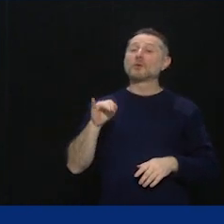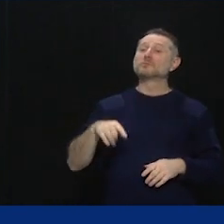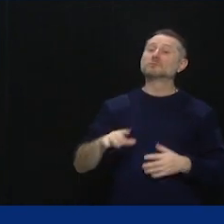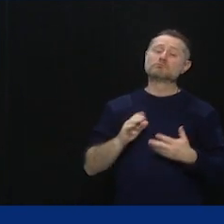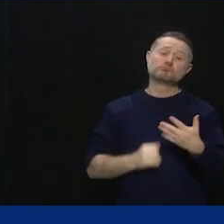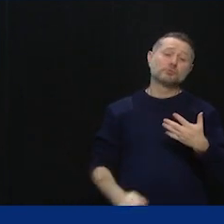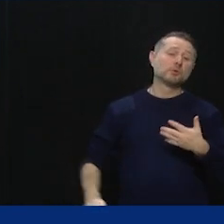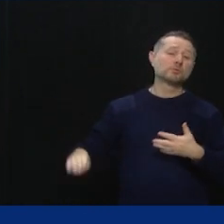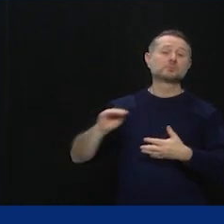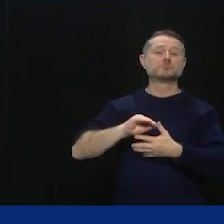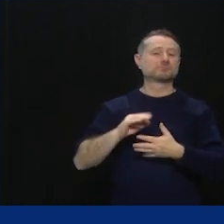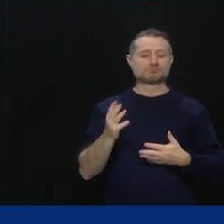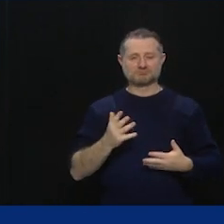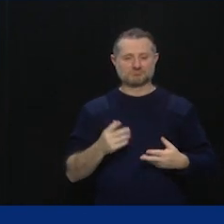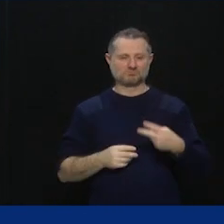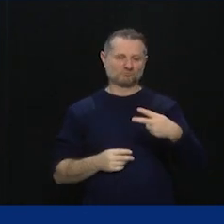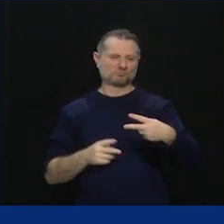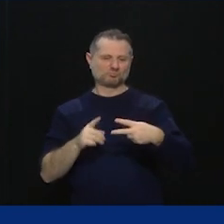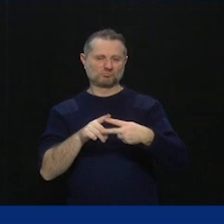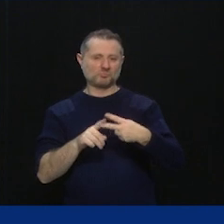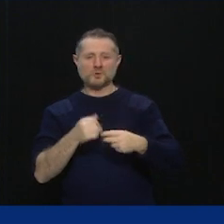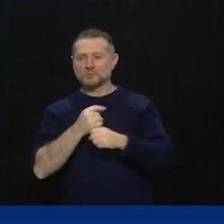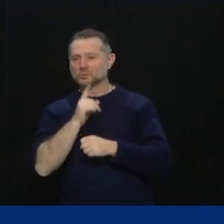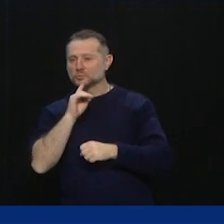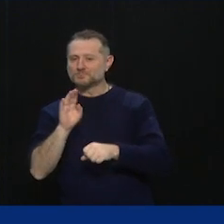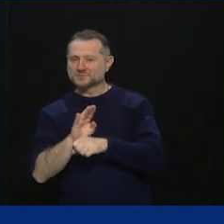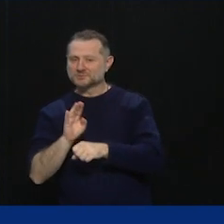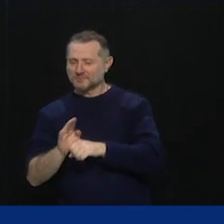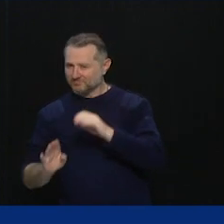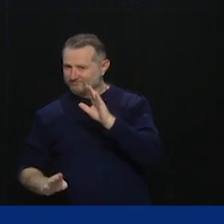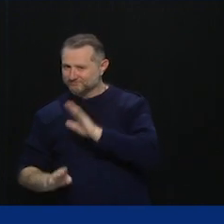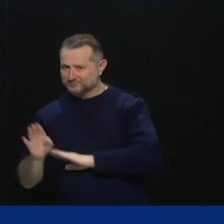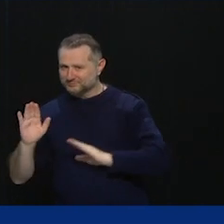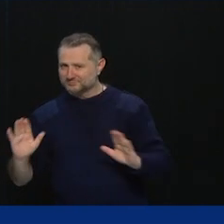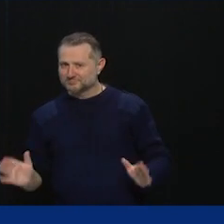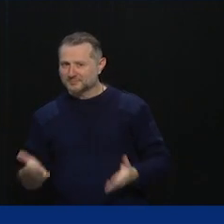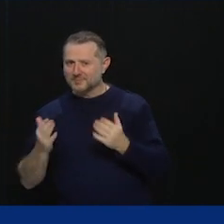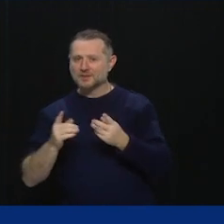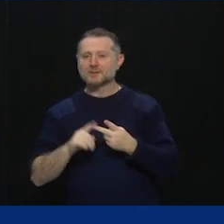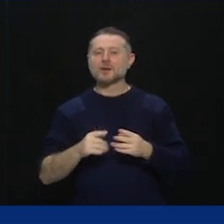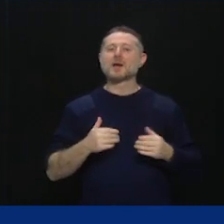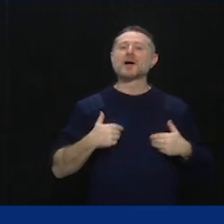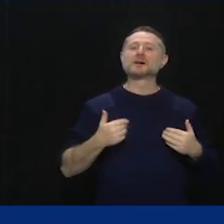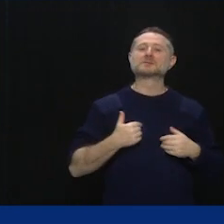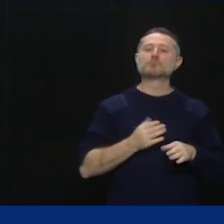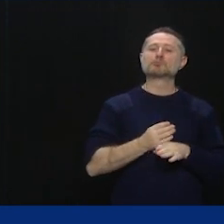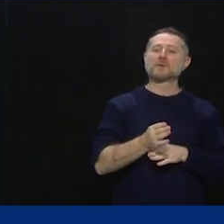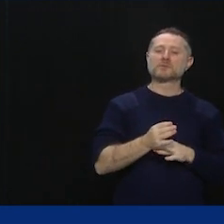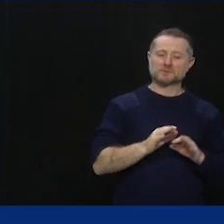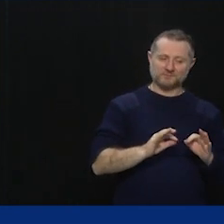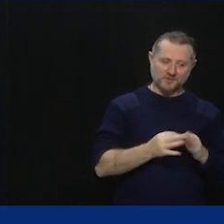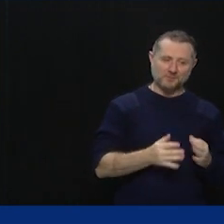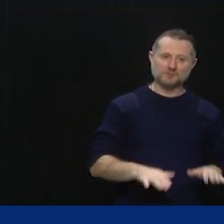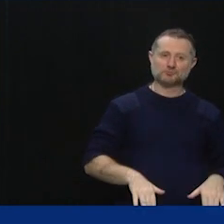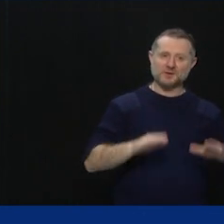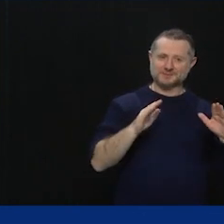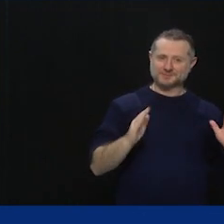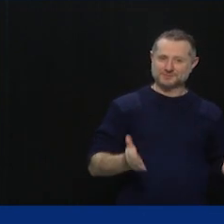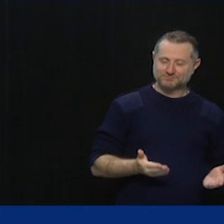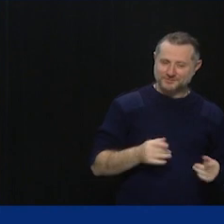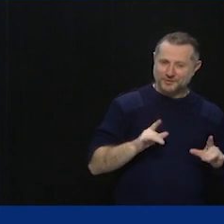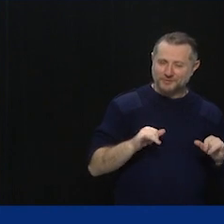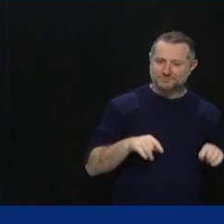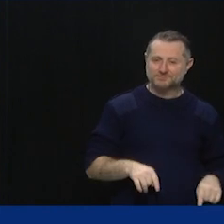where businesses can succeed and where young professionals can raise their families. And today we have a project that really speaks to